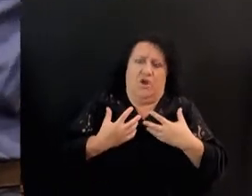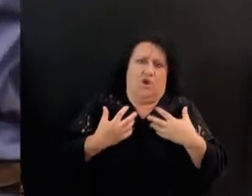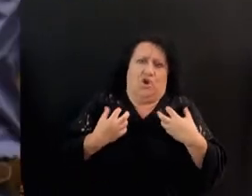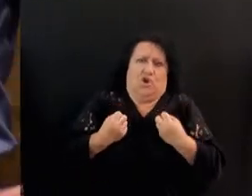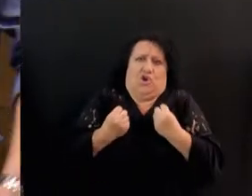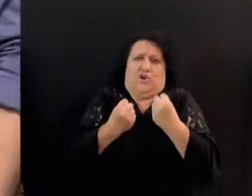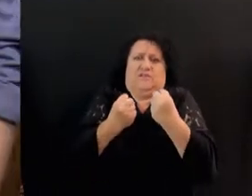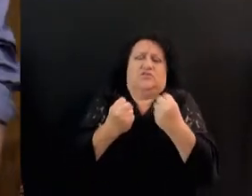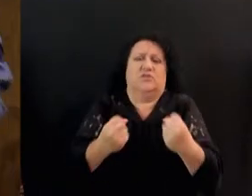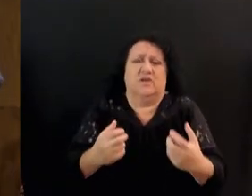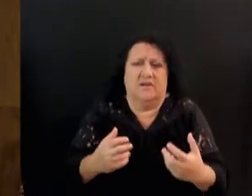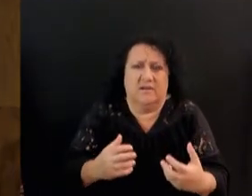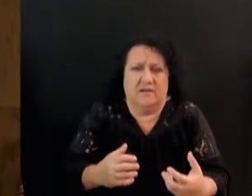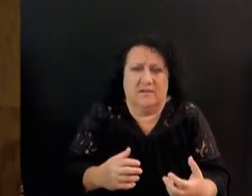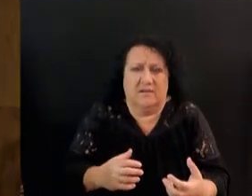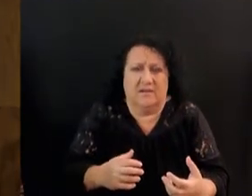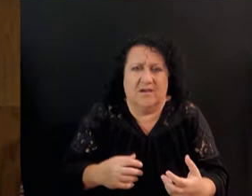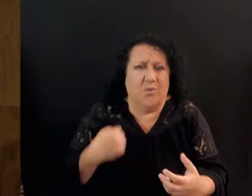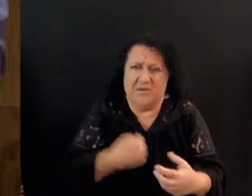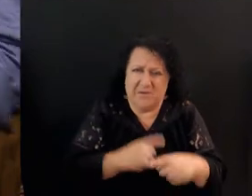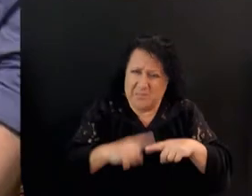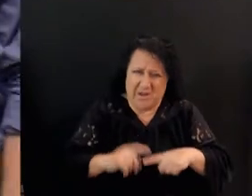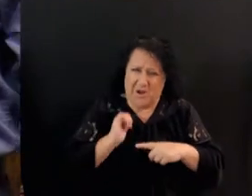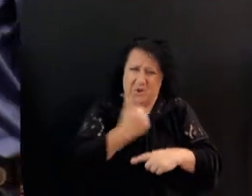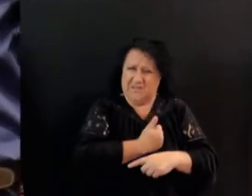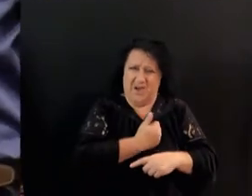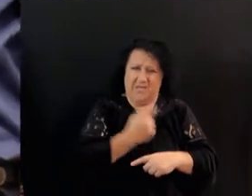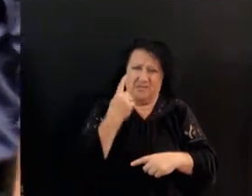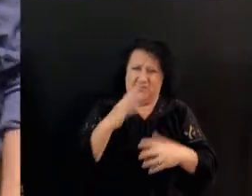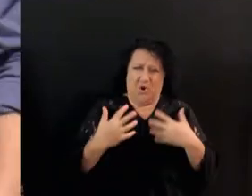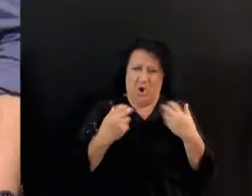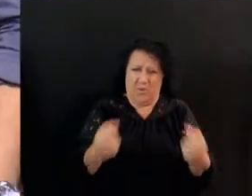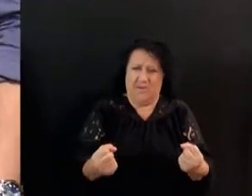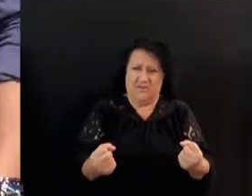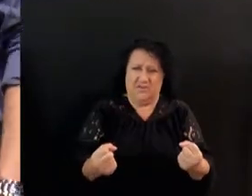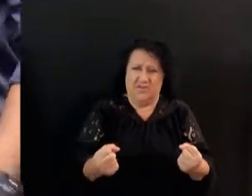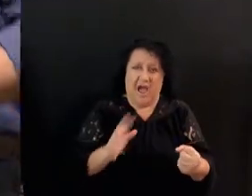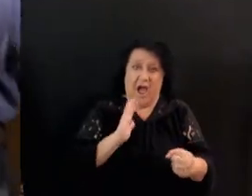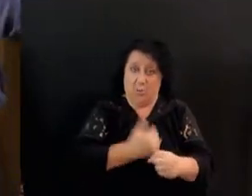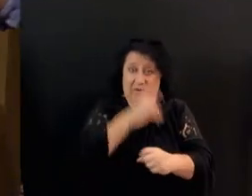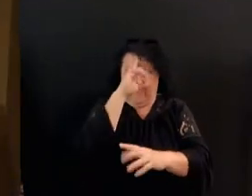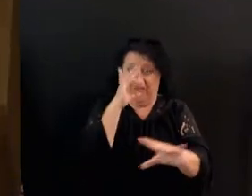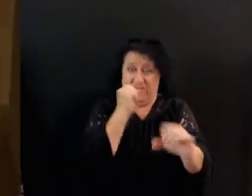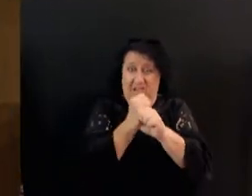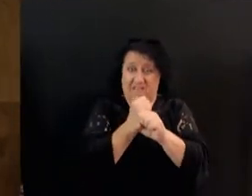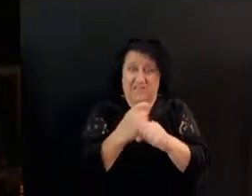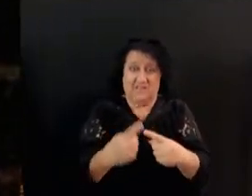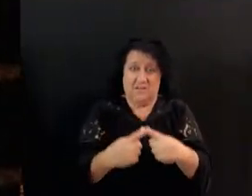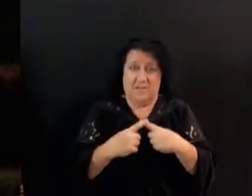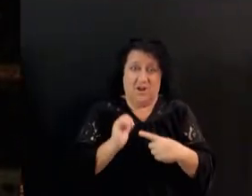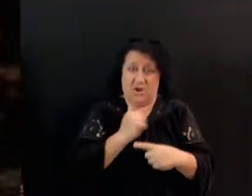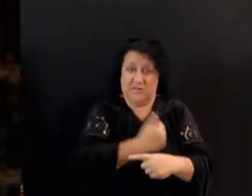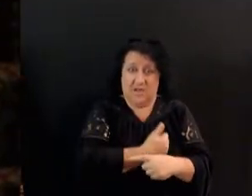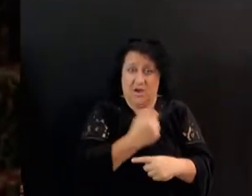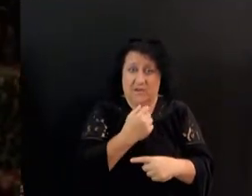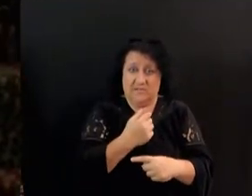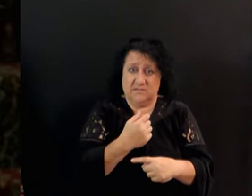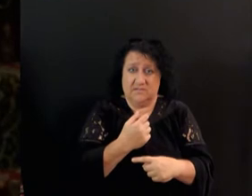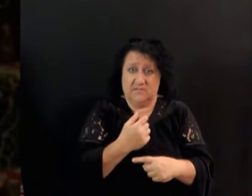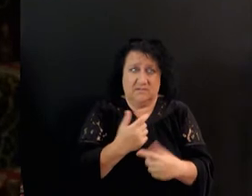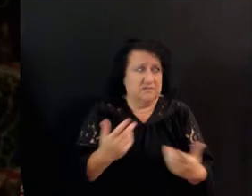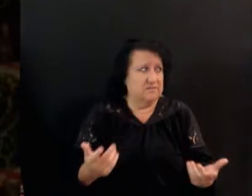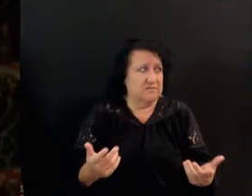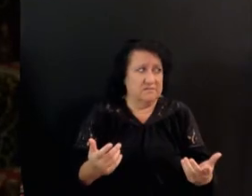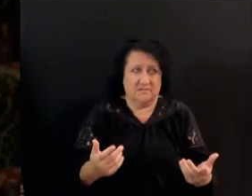Our courage is not in ourselves. Our faith is not in ourselves. It's in him. No matter what we face,